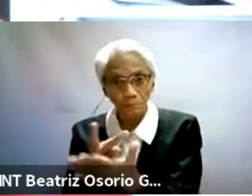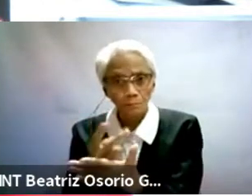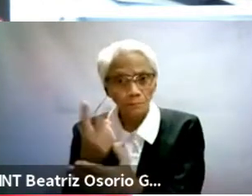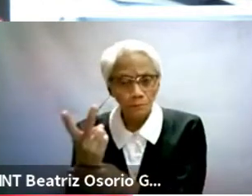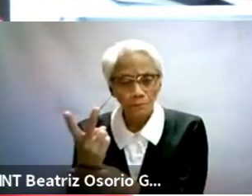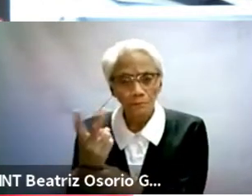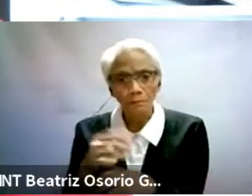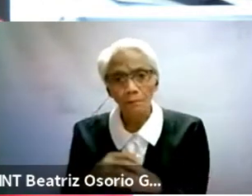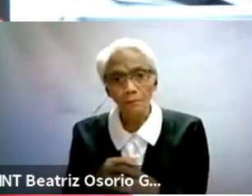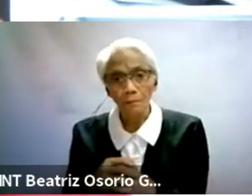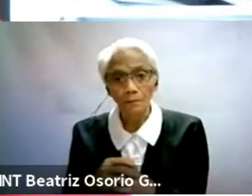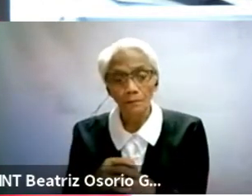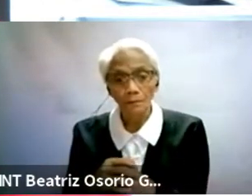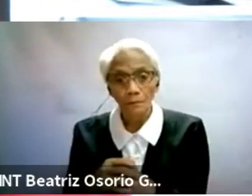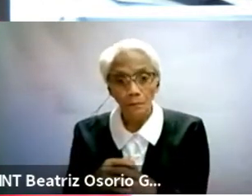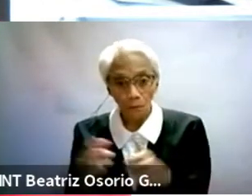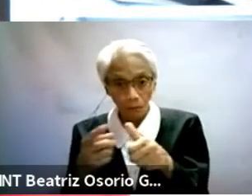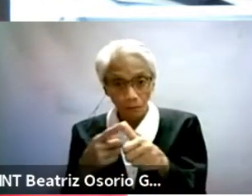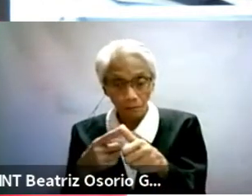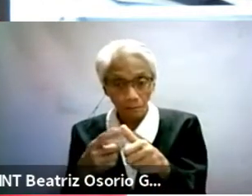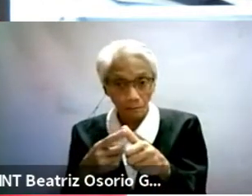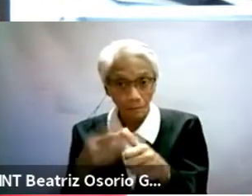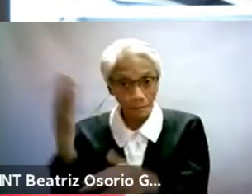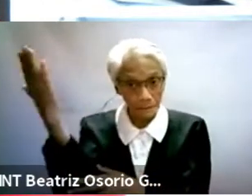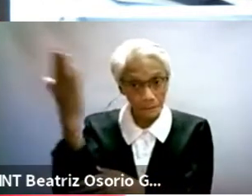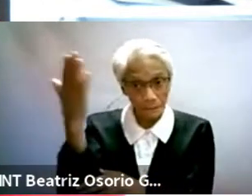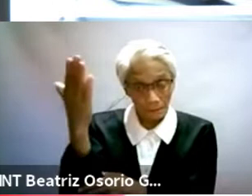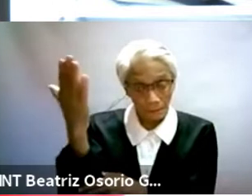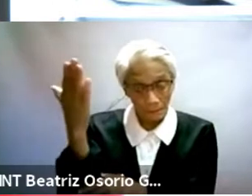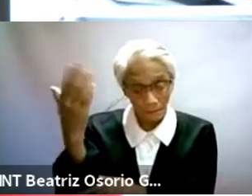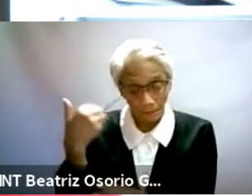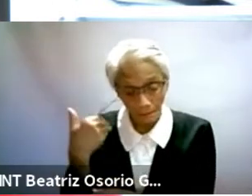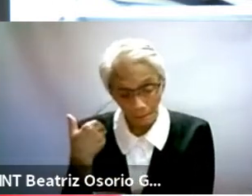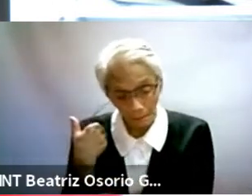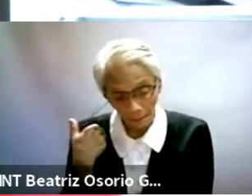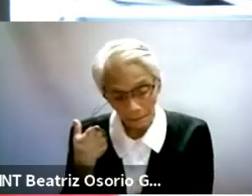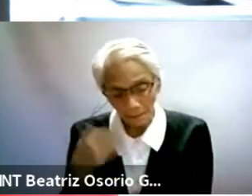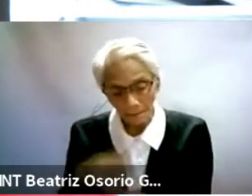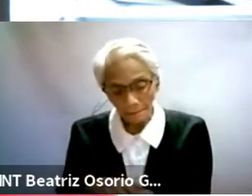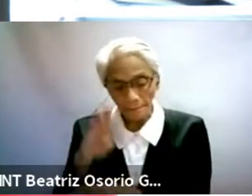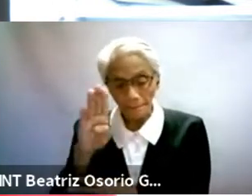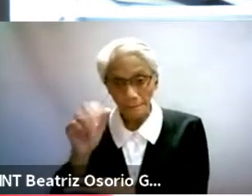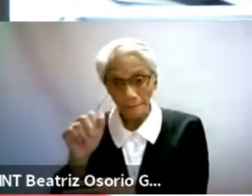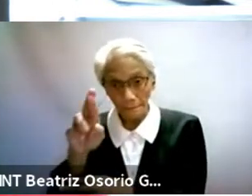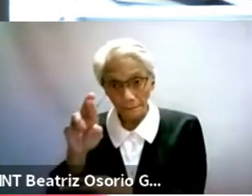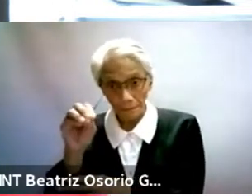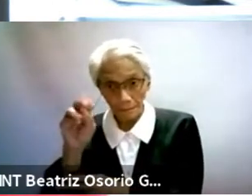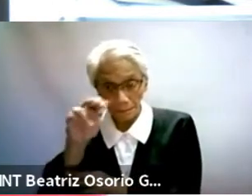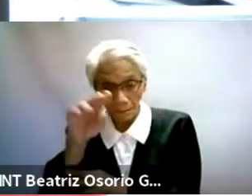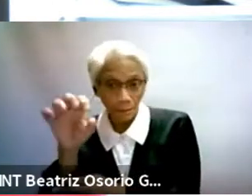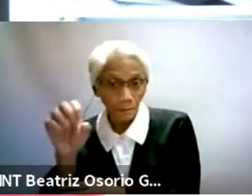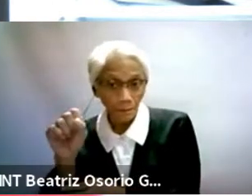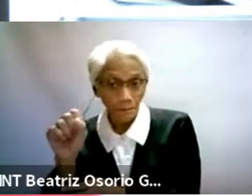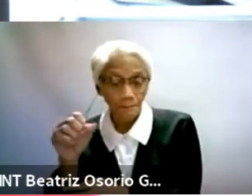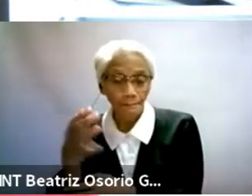one, the first speaker is Baroness Beeban Kidron OBE, and she's the